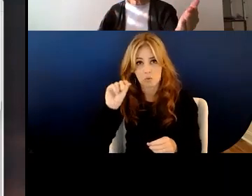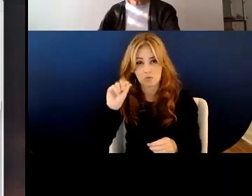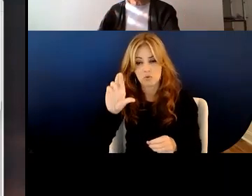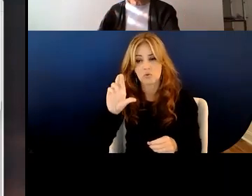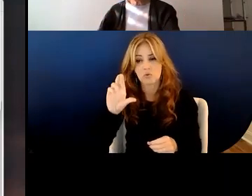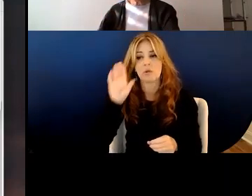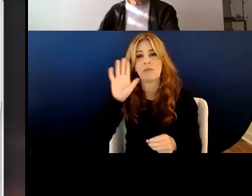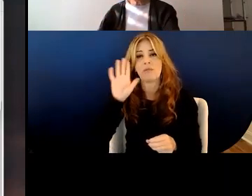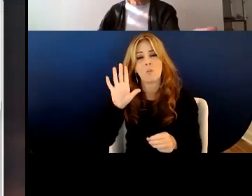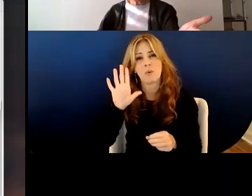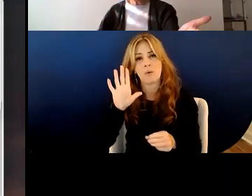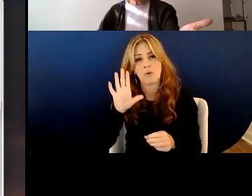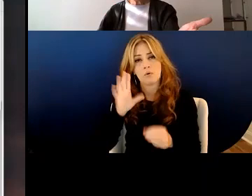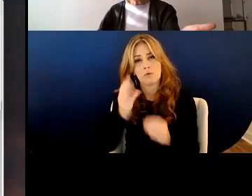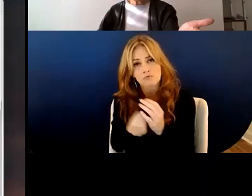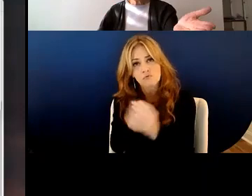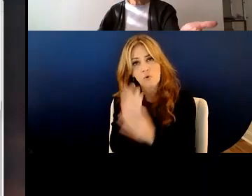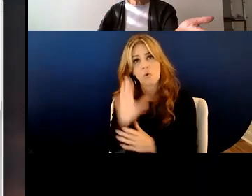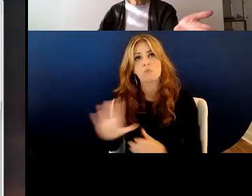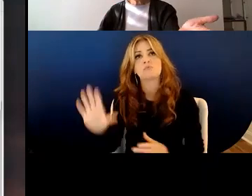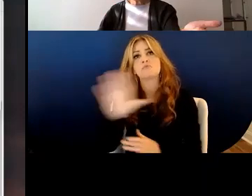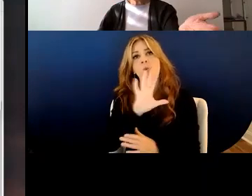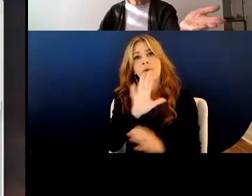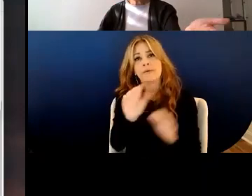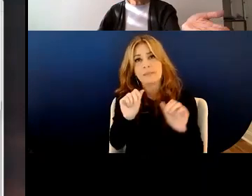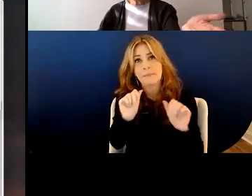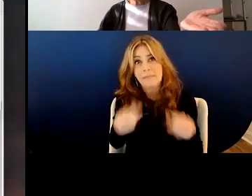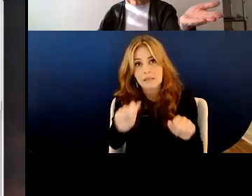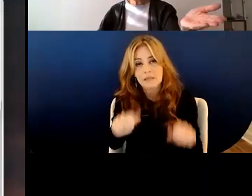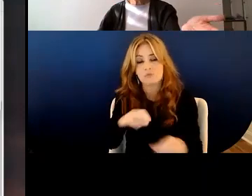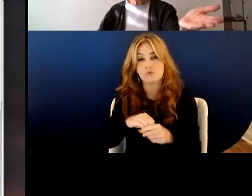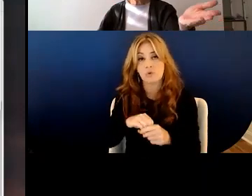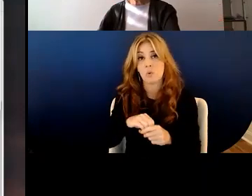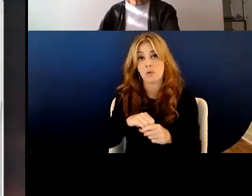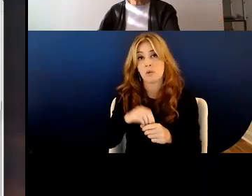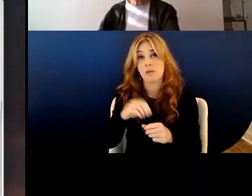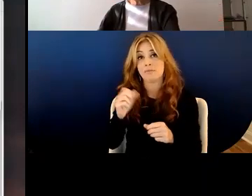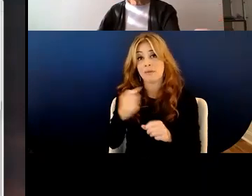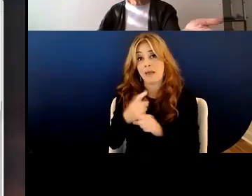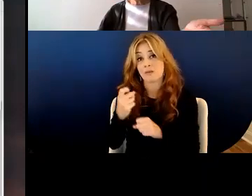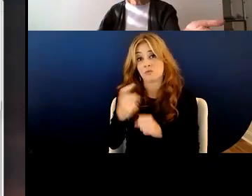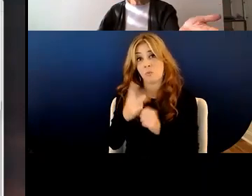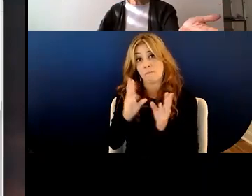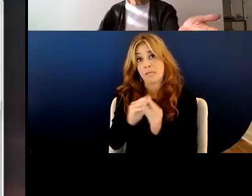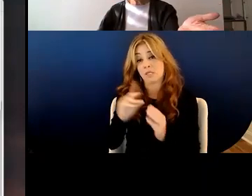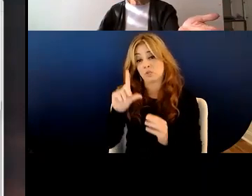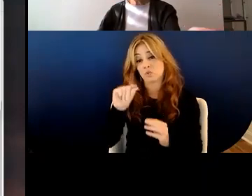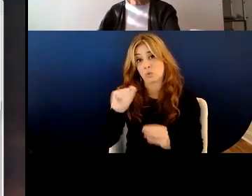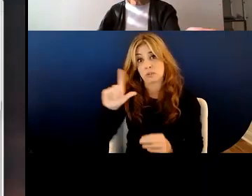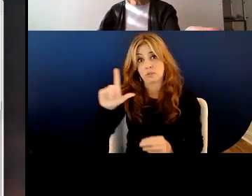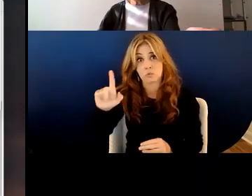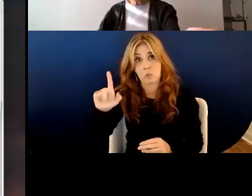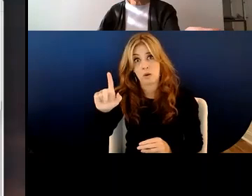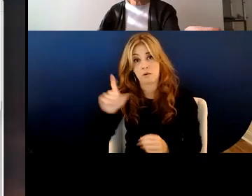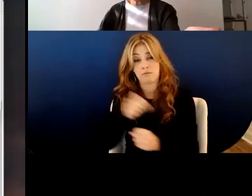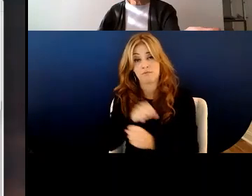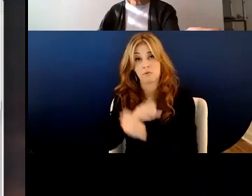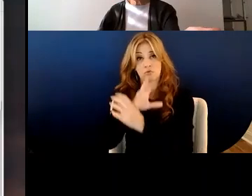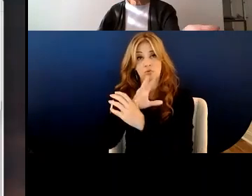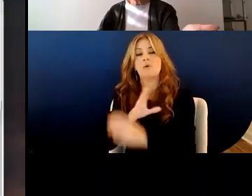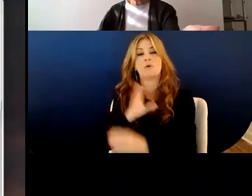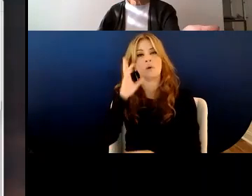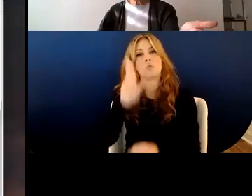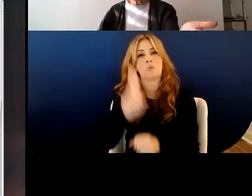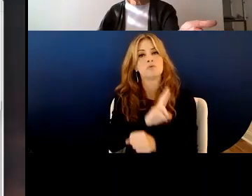your capacity. And in the 2021 meeting that will be virtual, we will be using